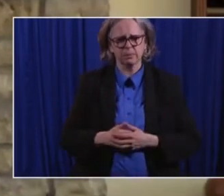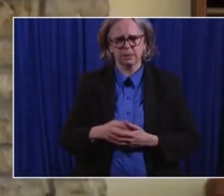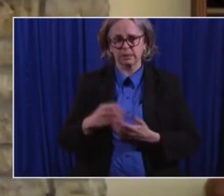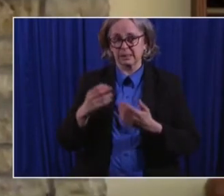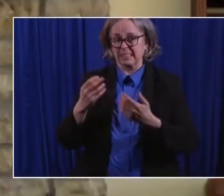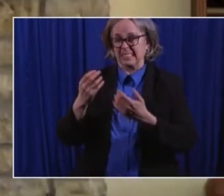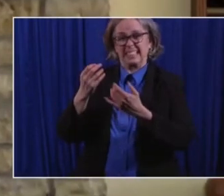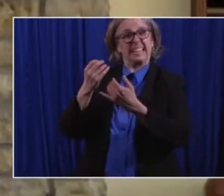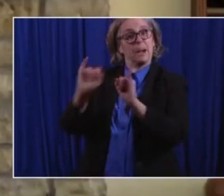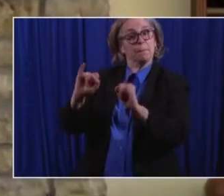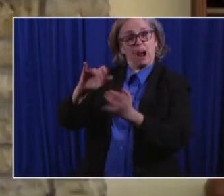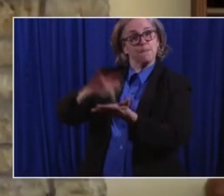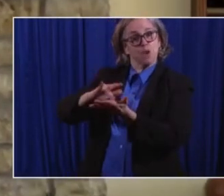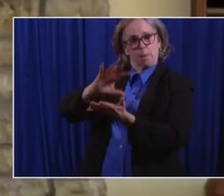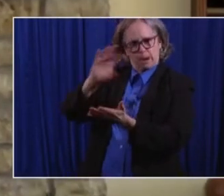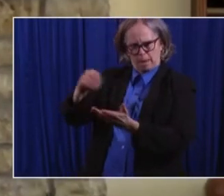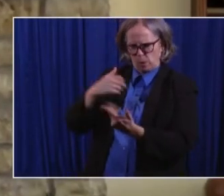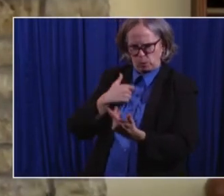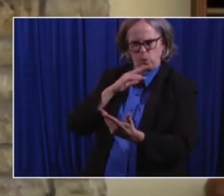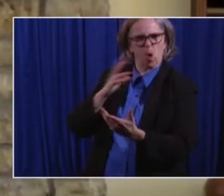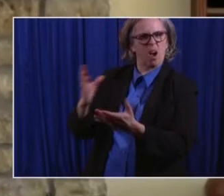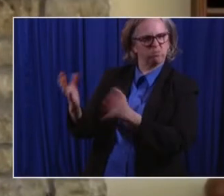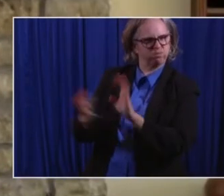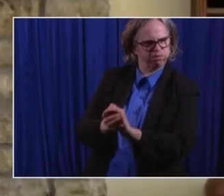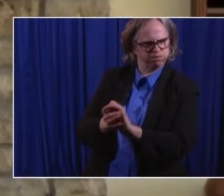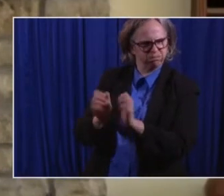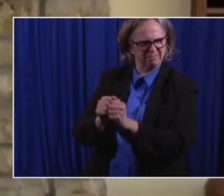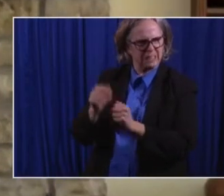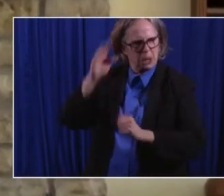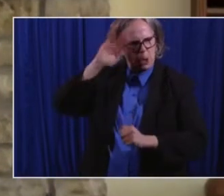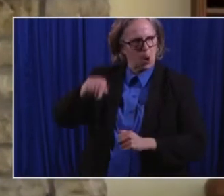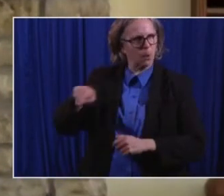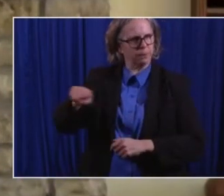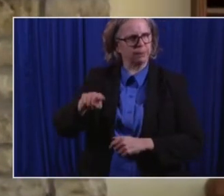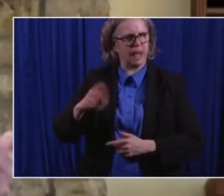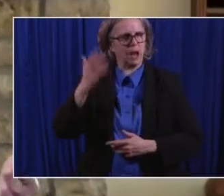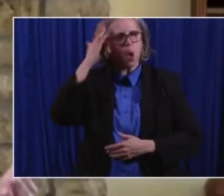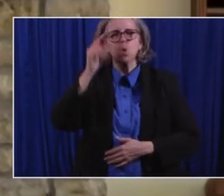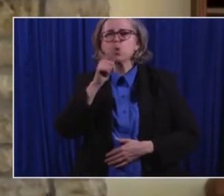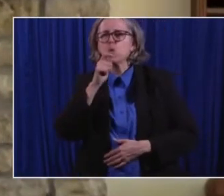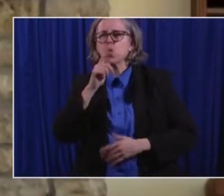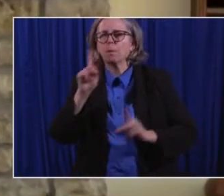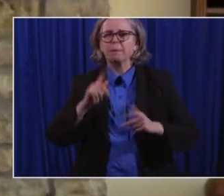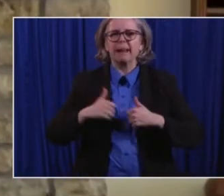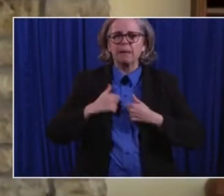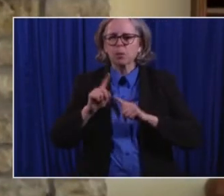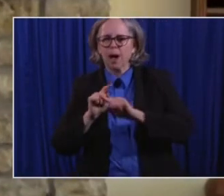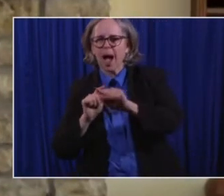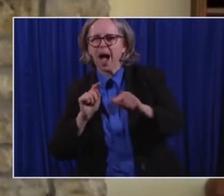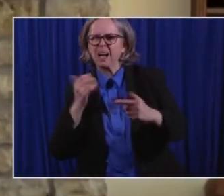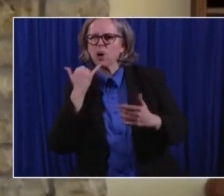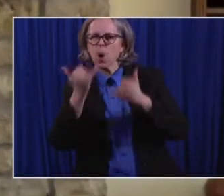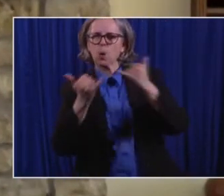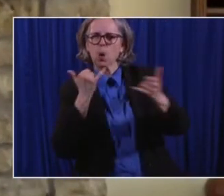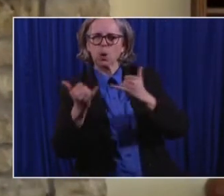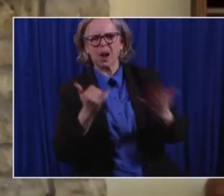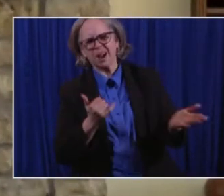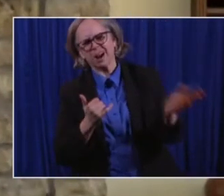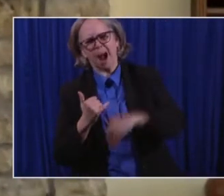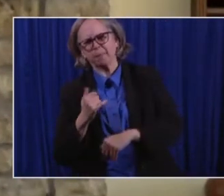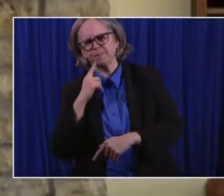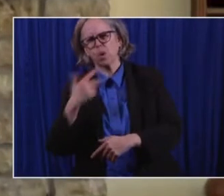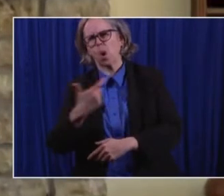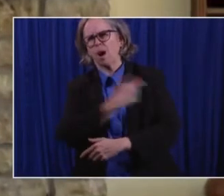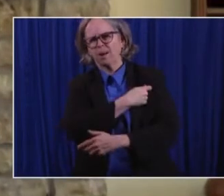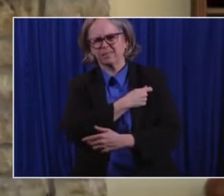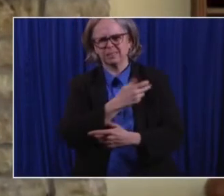pharmacists, your neighborhood pharmacist will know, pick up the phone and say, hey, Charlie, you want to come in? I think that's